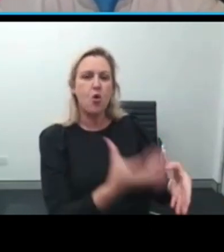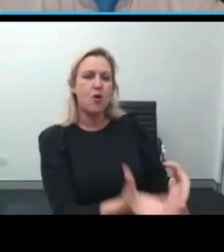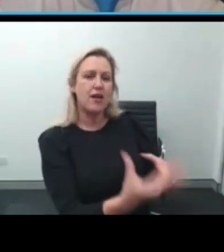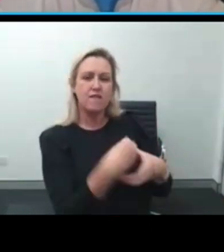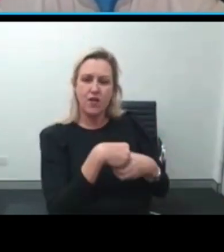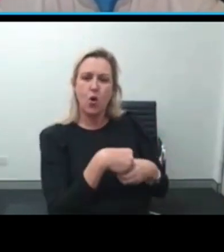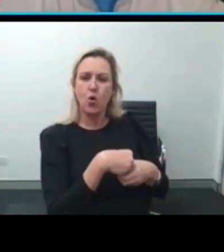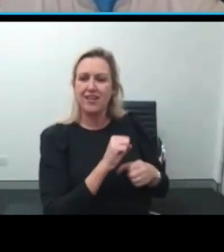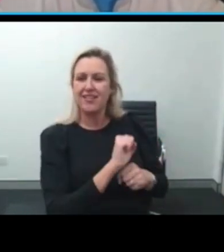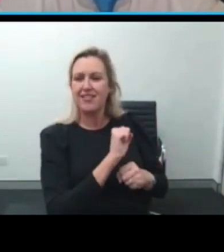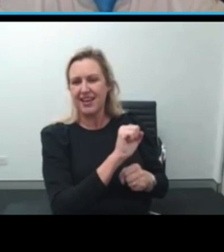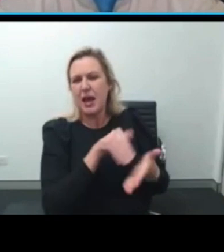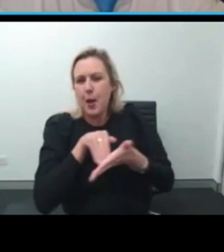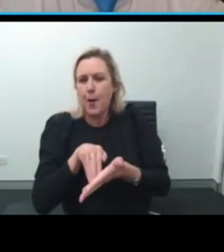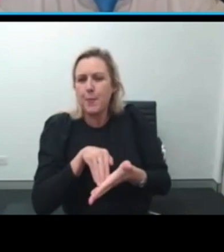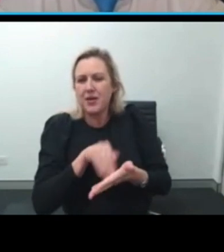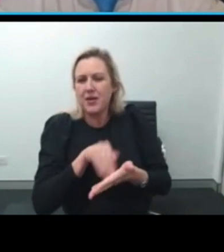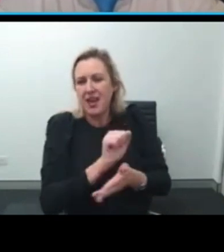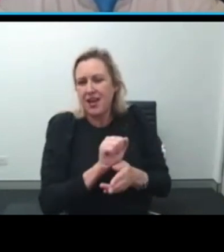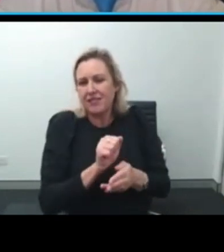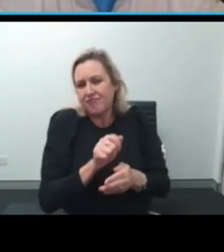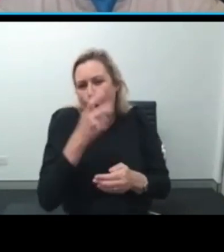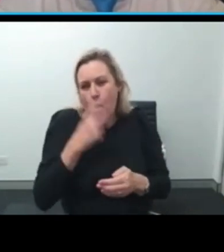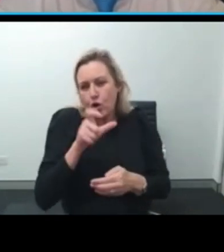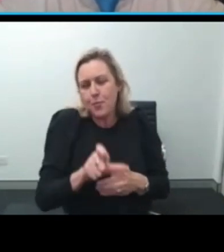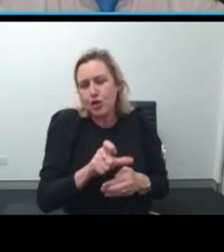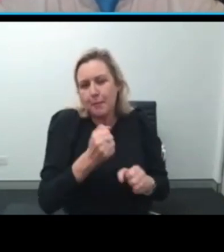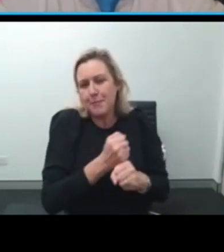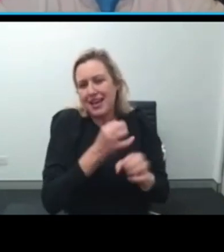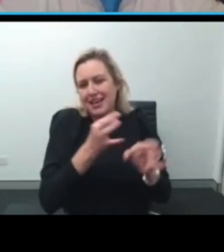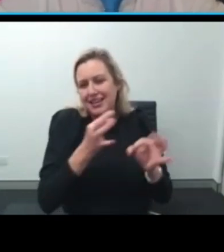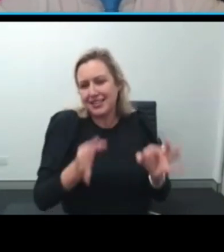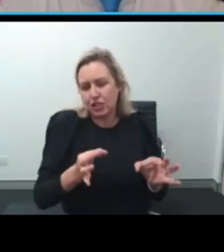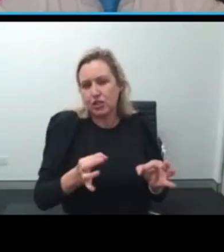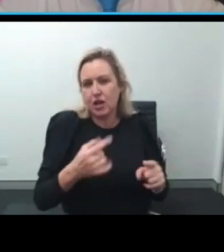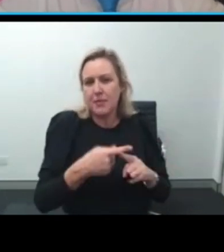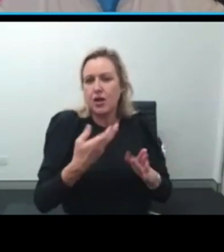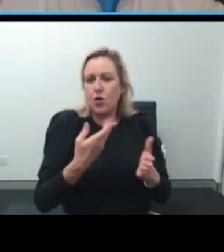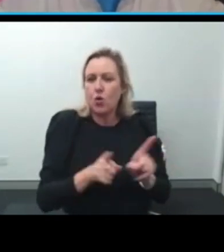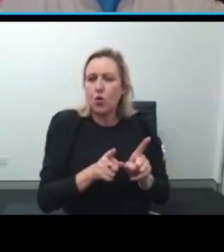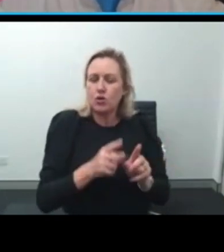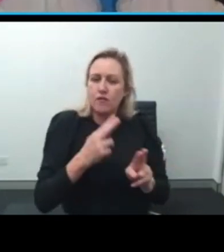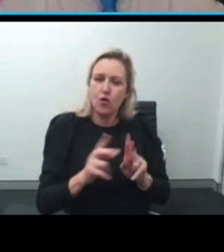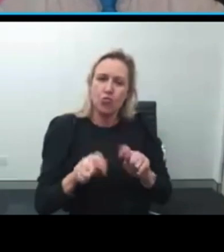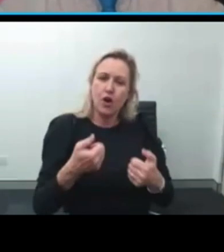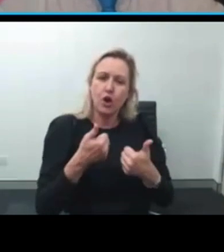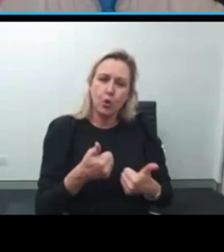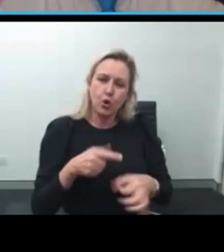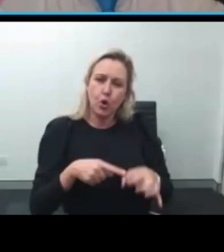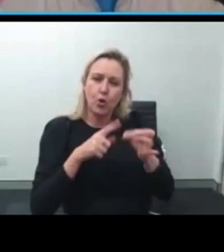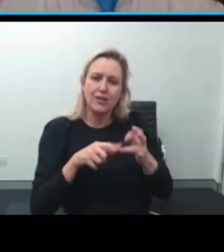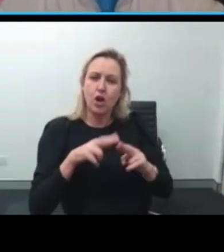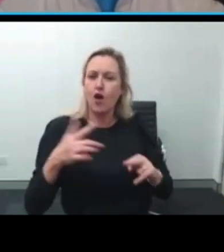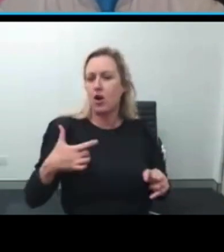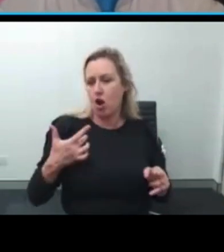decision making and to provide collaborative support. Heard about reablement, independence and quality of life, including supporting